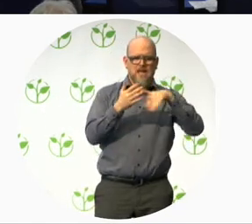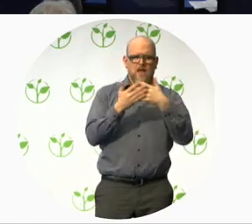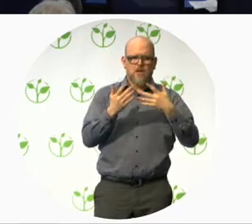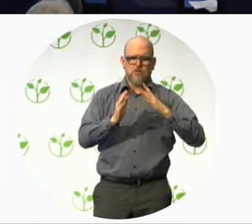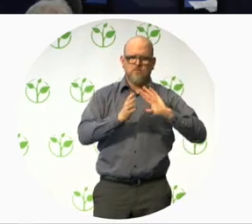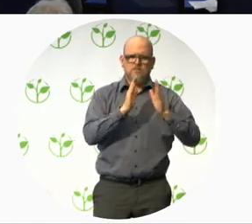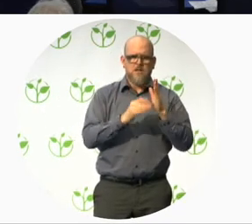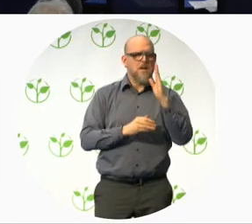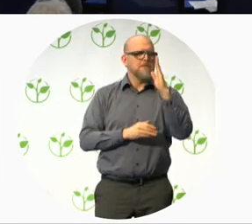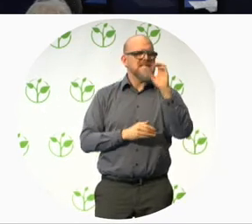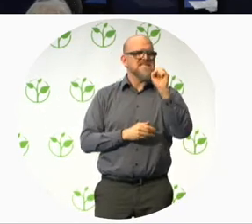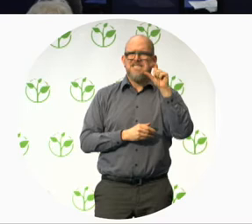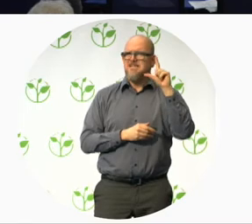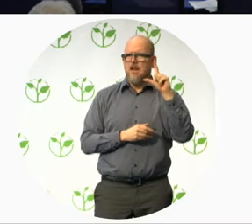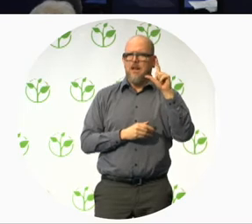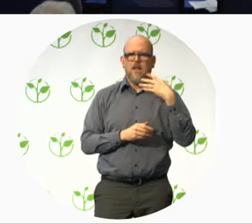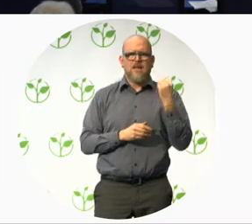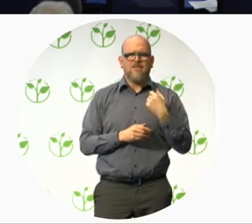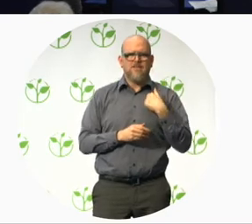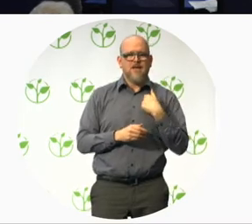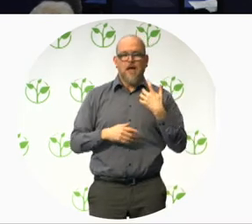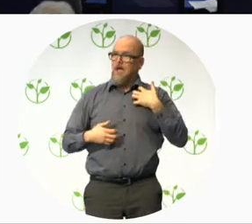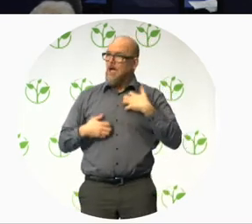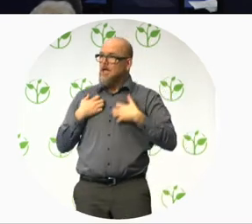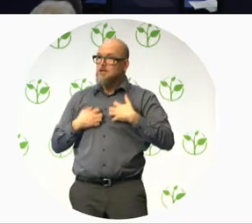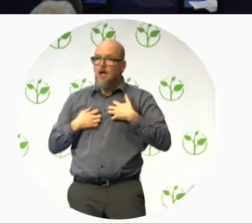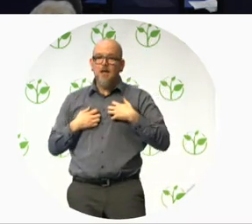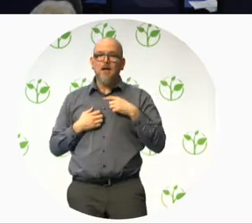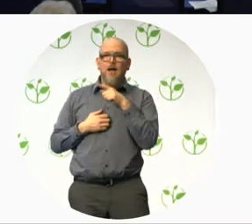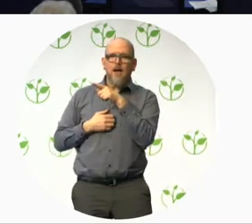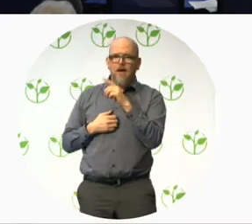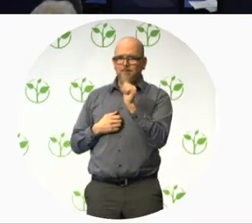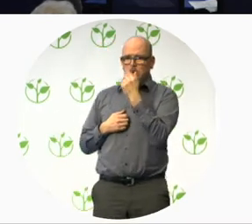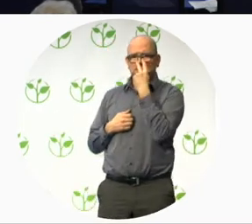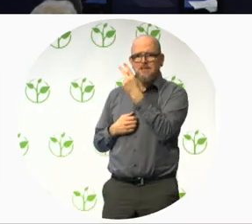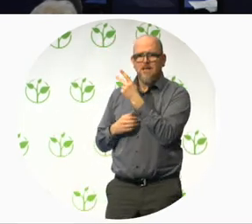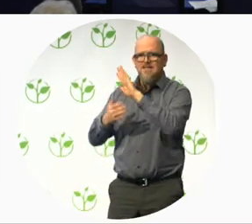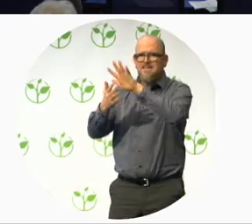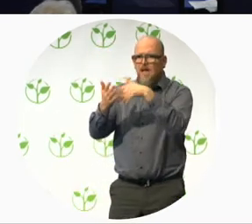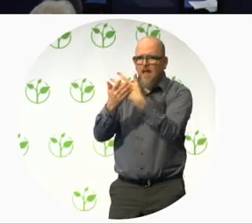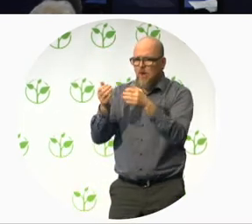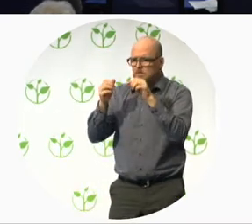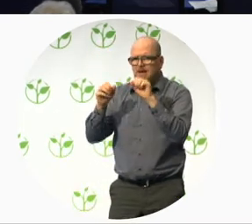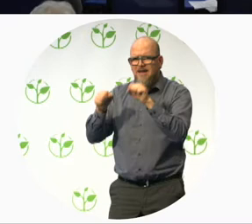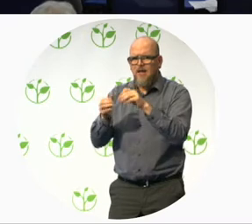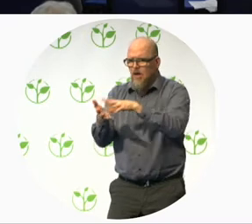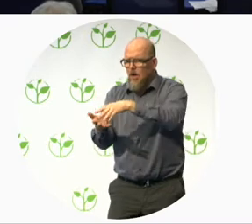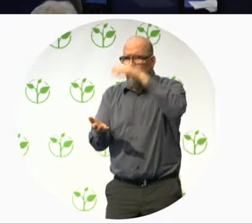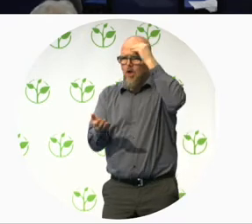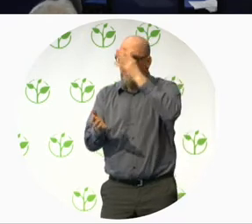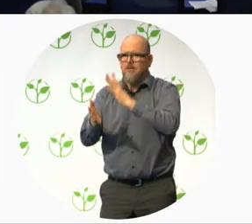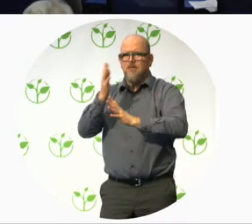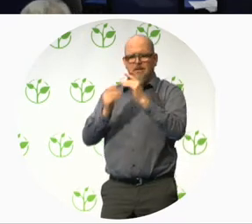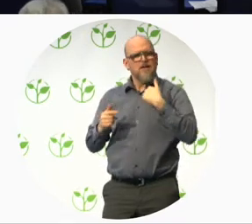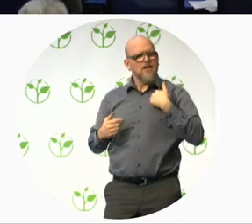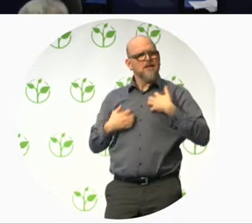proper experience of sign language. And I think they're continuing to do the introductory course this year,